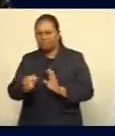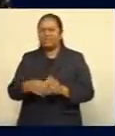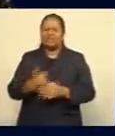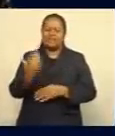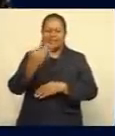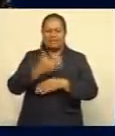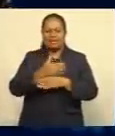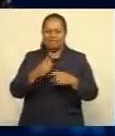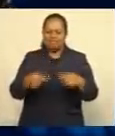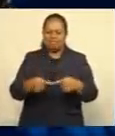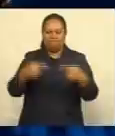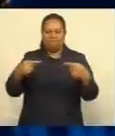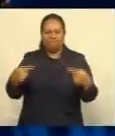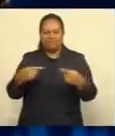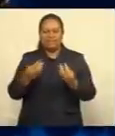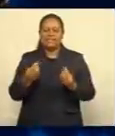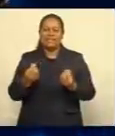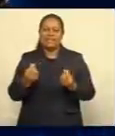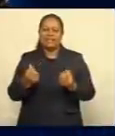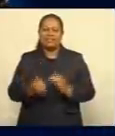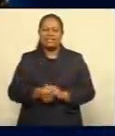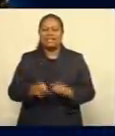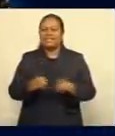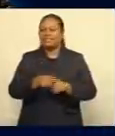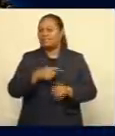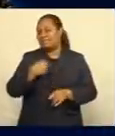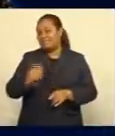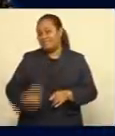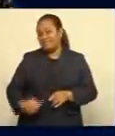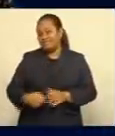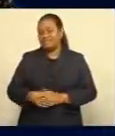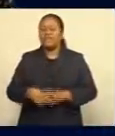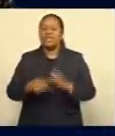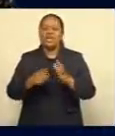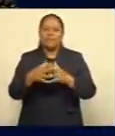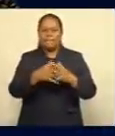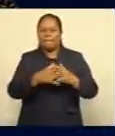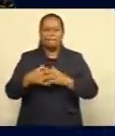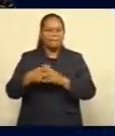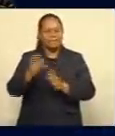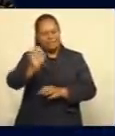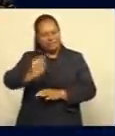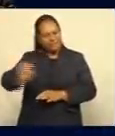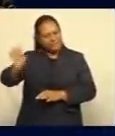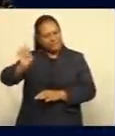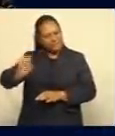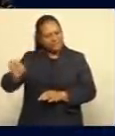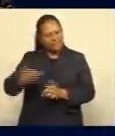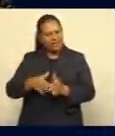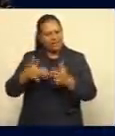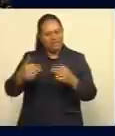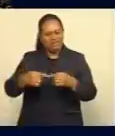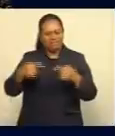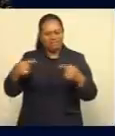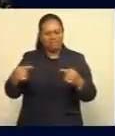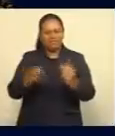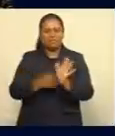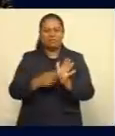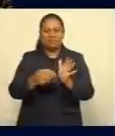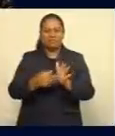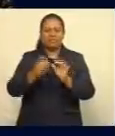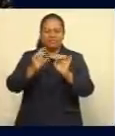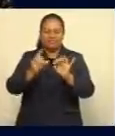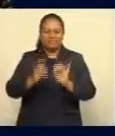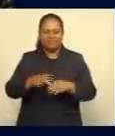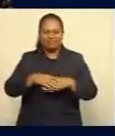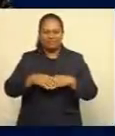against the major international currencies such as the Chinese yuan, US dollar and euro. but slipped against the Aussie and Kiwi dollars, pretty much